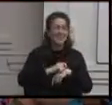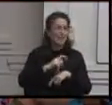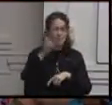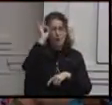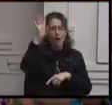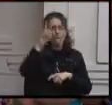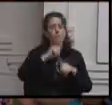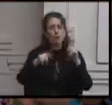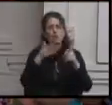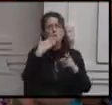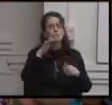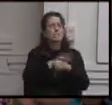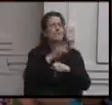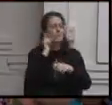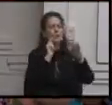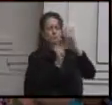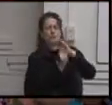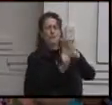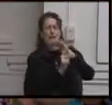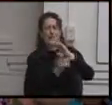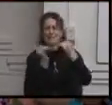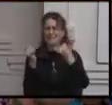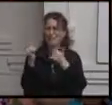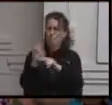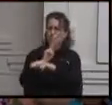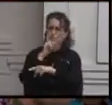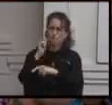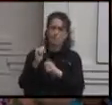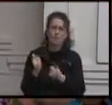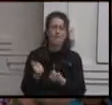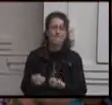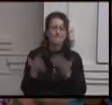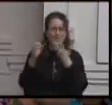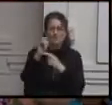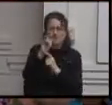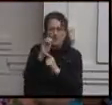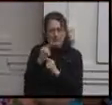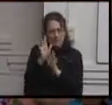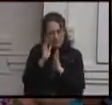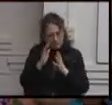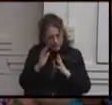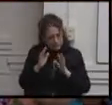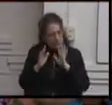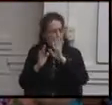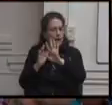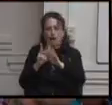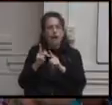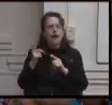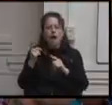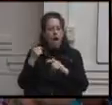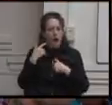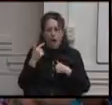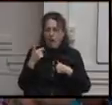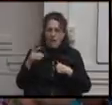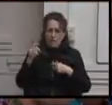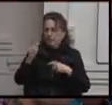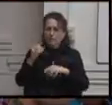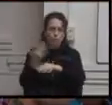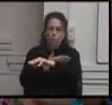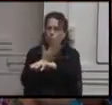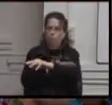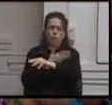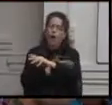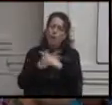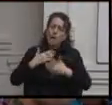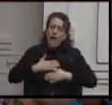provided the service, and now we really need to upgrade that. I'm happy to hear that you said that you were not anticipating on closing that,